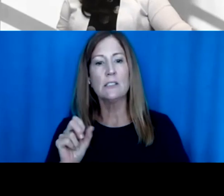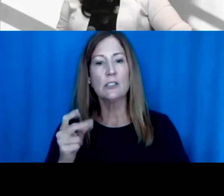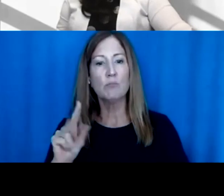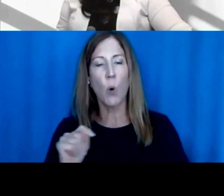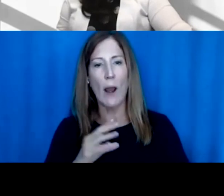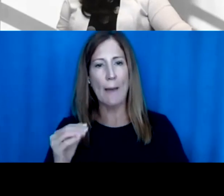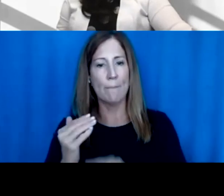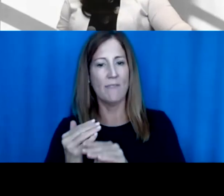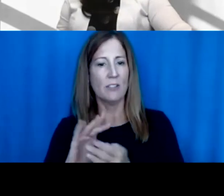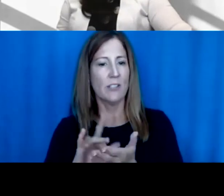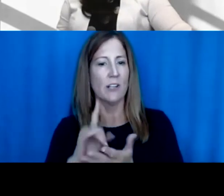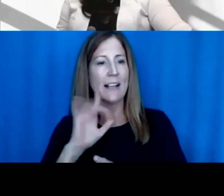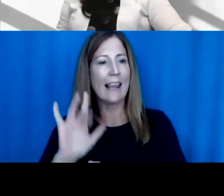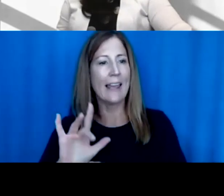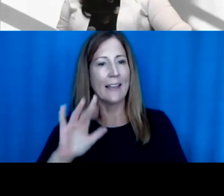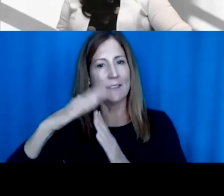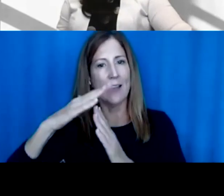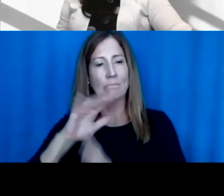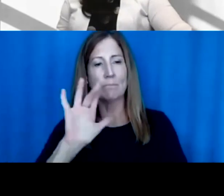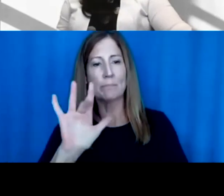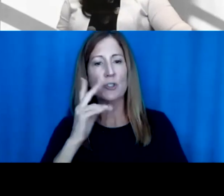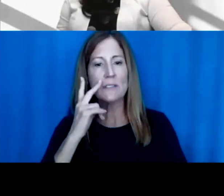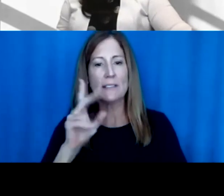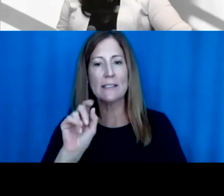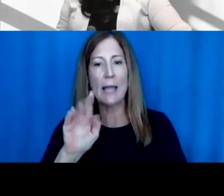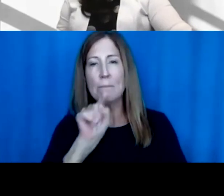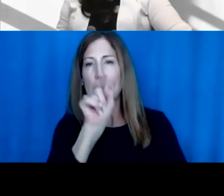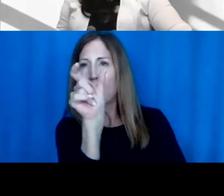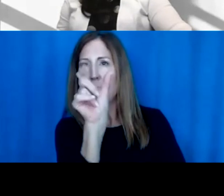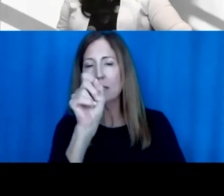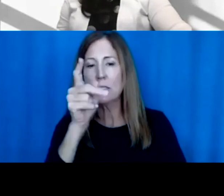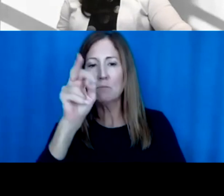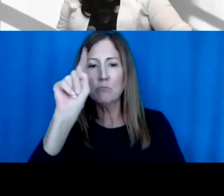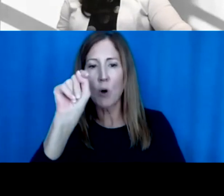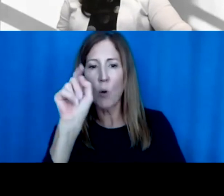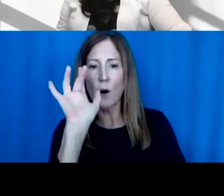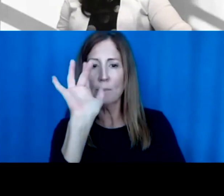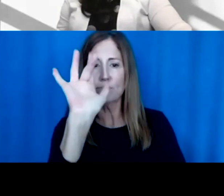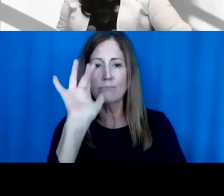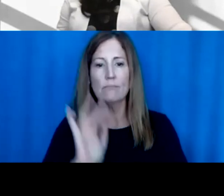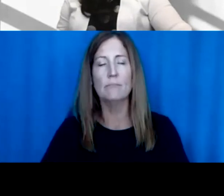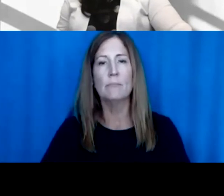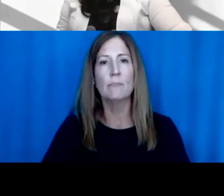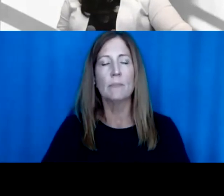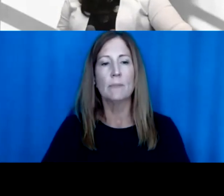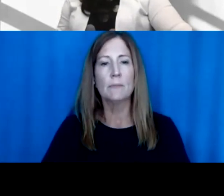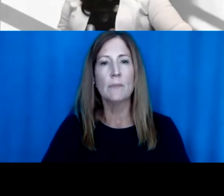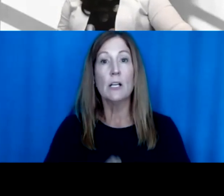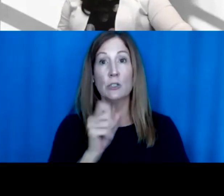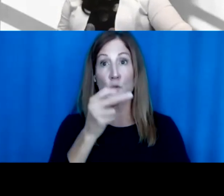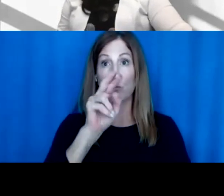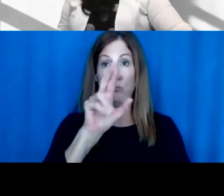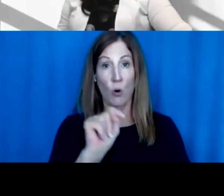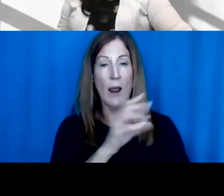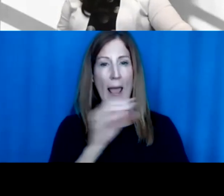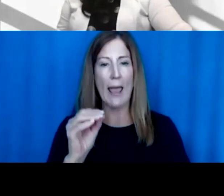you just click at the top there, you'll see a tab that says sport. And at the Sport and Prevention